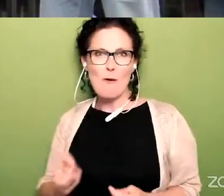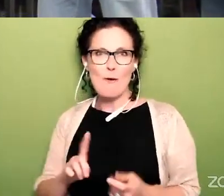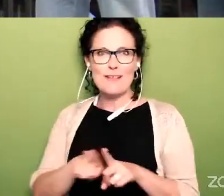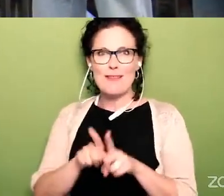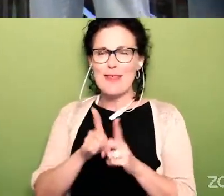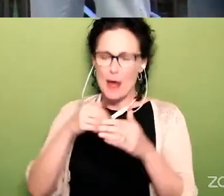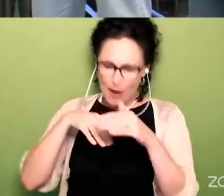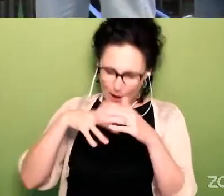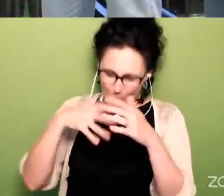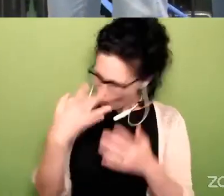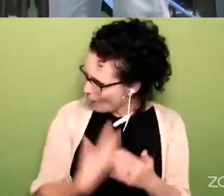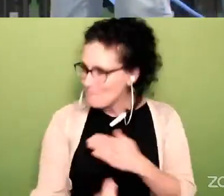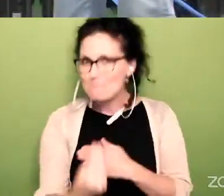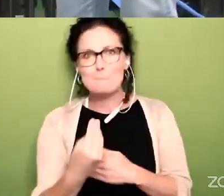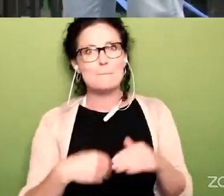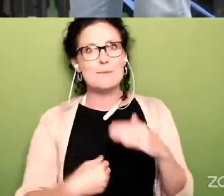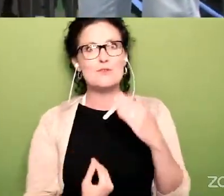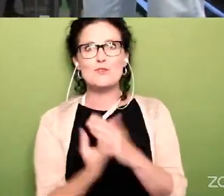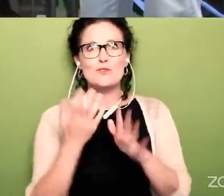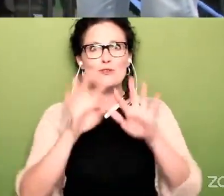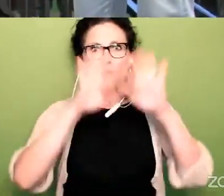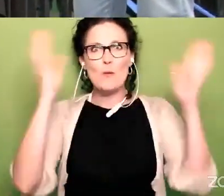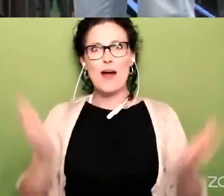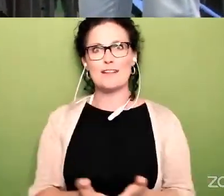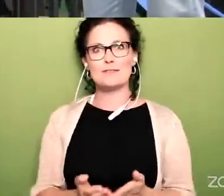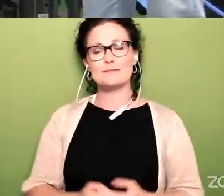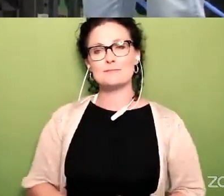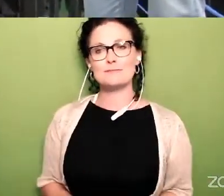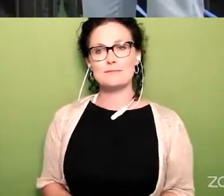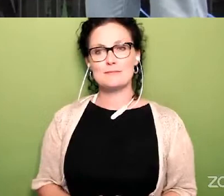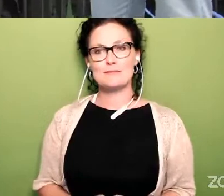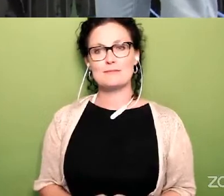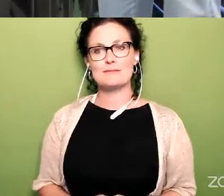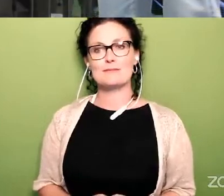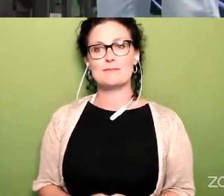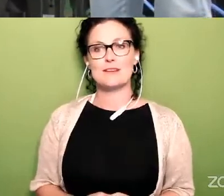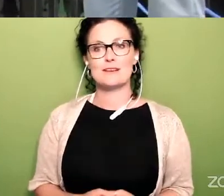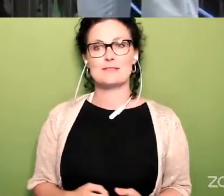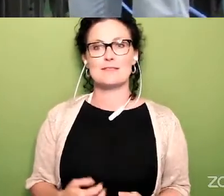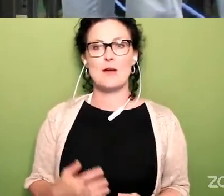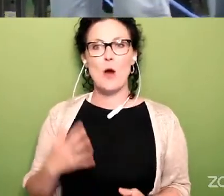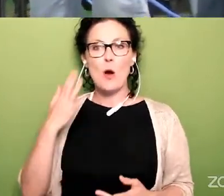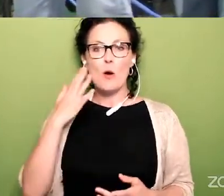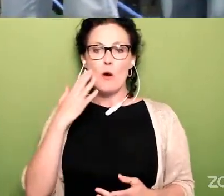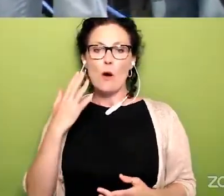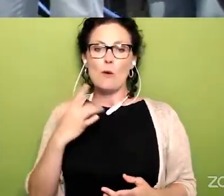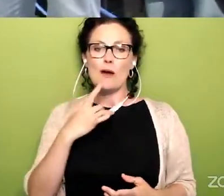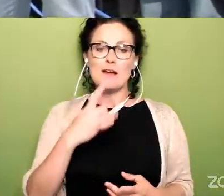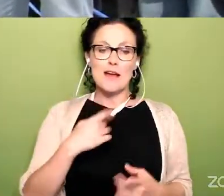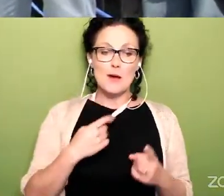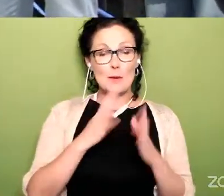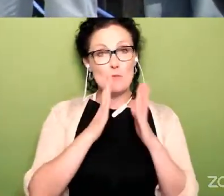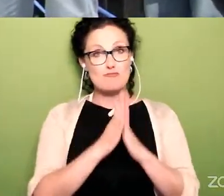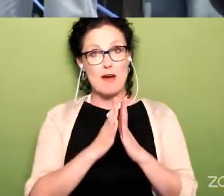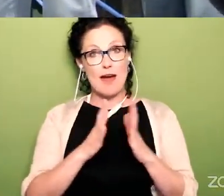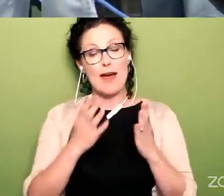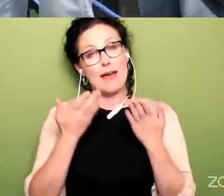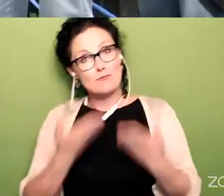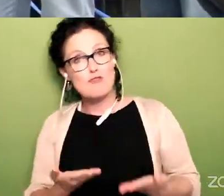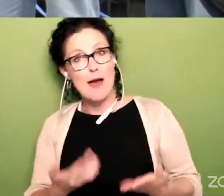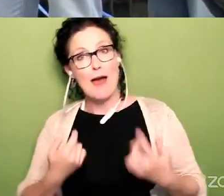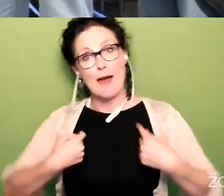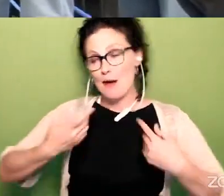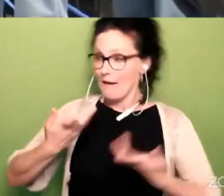and I inherited this from my grandparents and parents. Parents always told me that Bismillah is a very important word. A word that stops